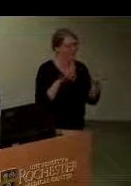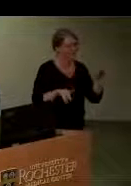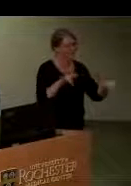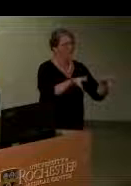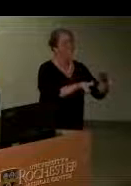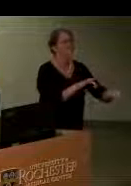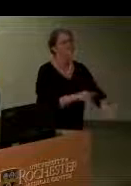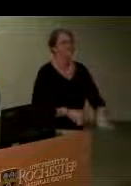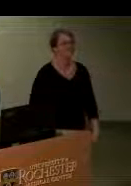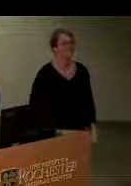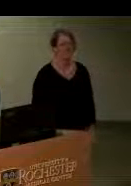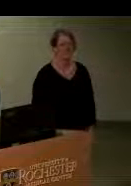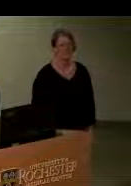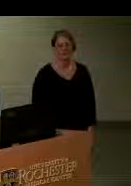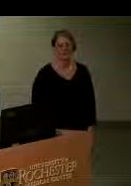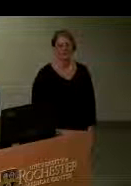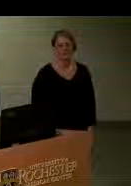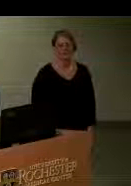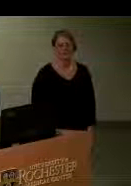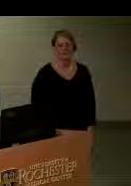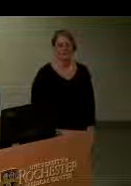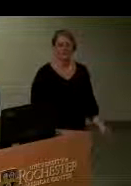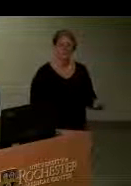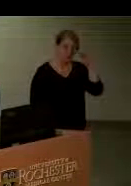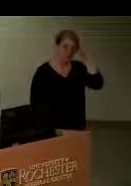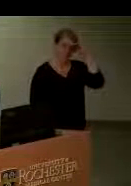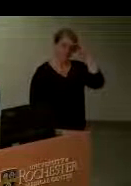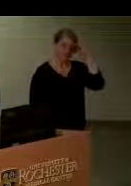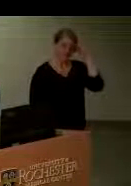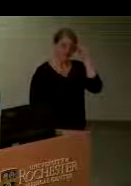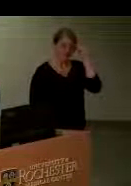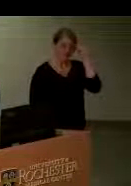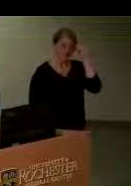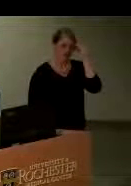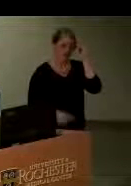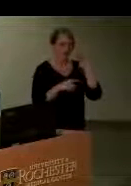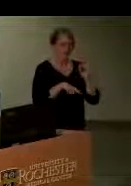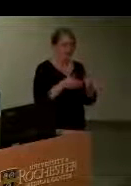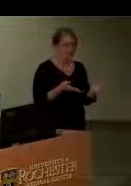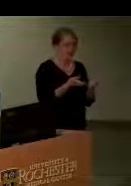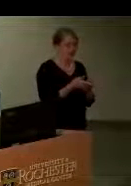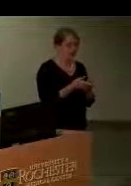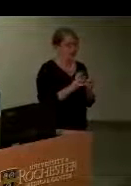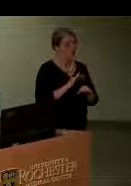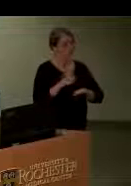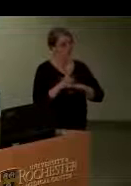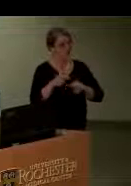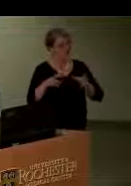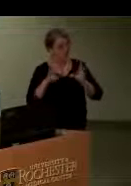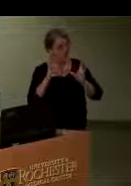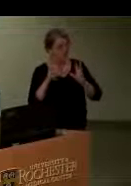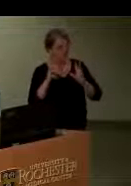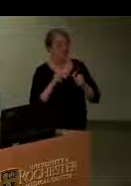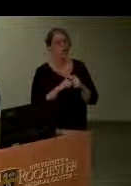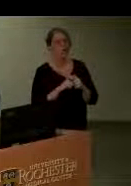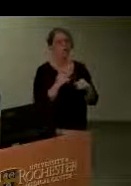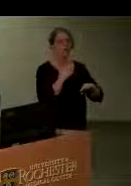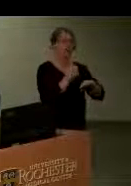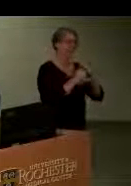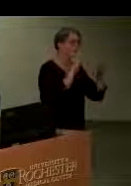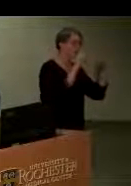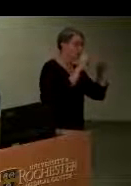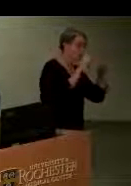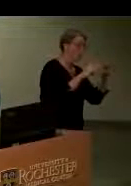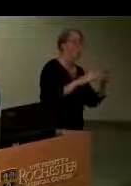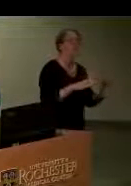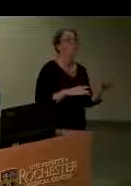place. And they all take breaks. We did put up a basketball court and we put up a volleyball